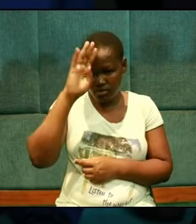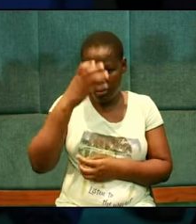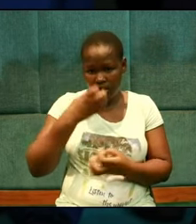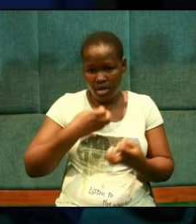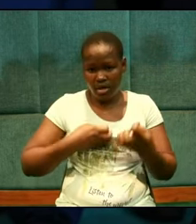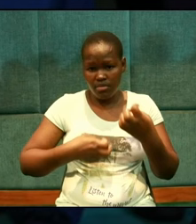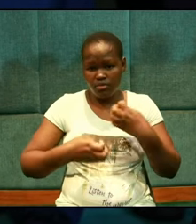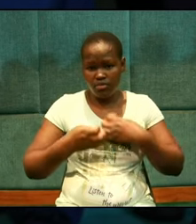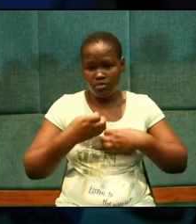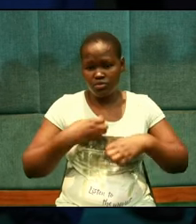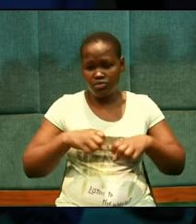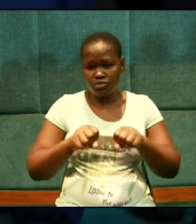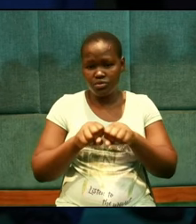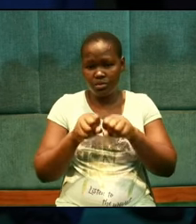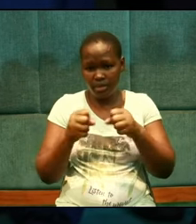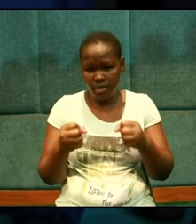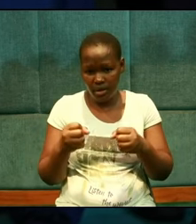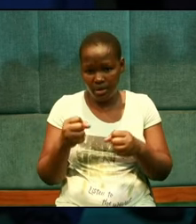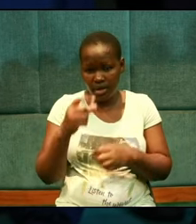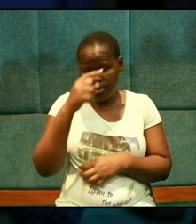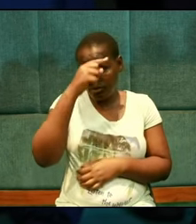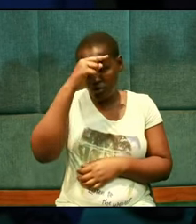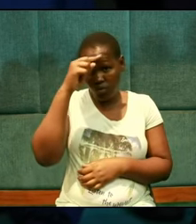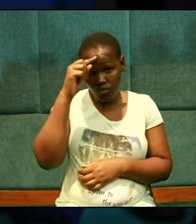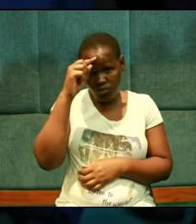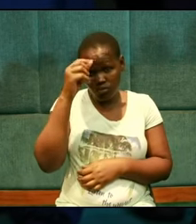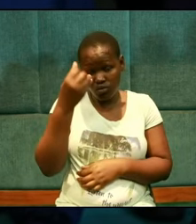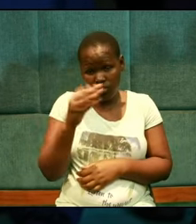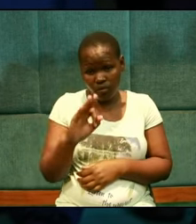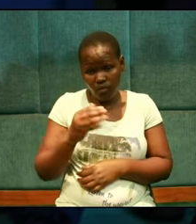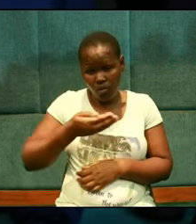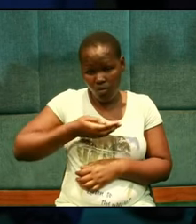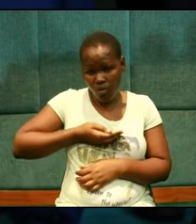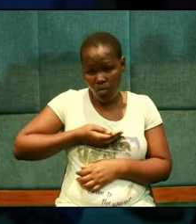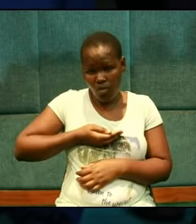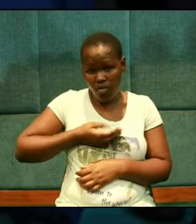breakdown just because of our ignorance.